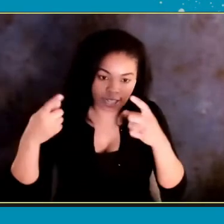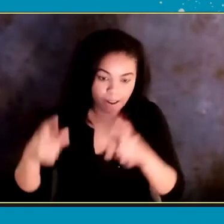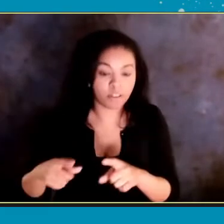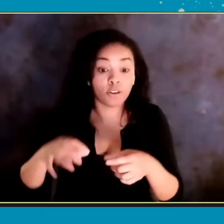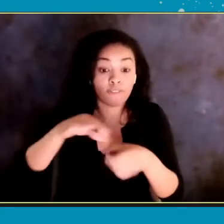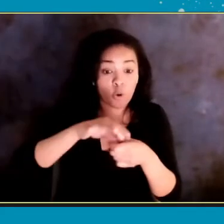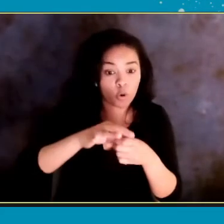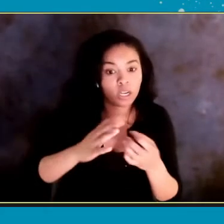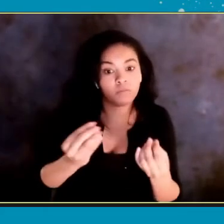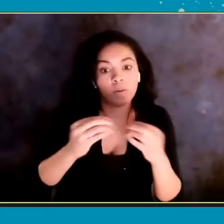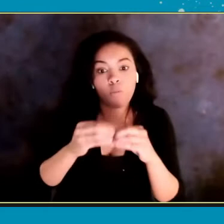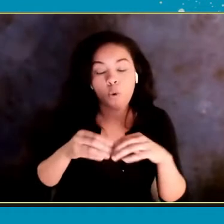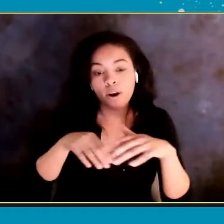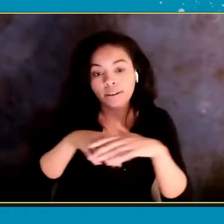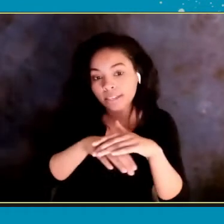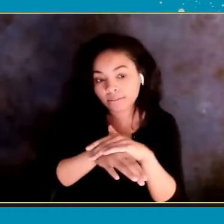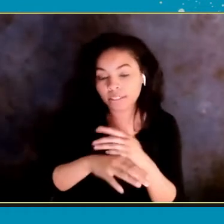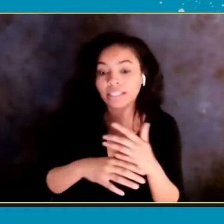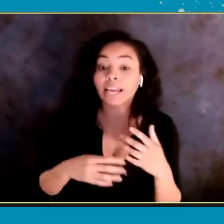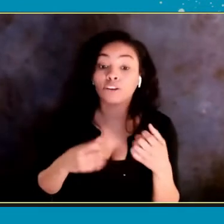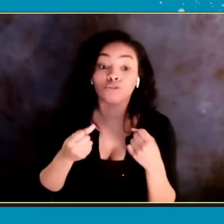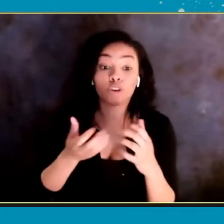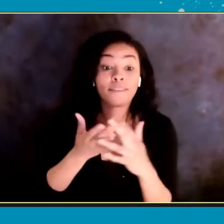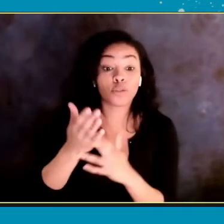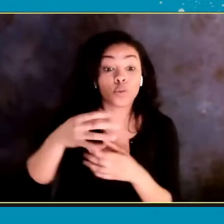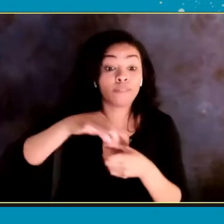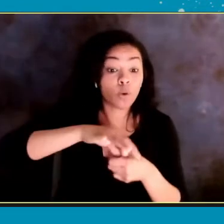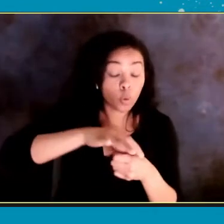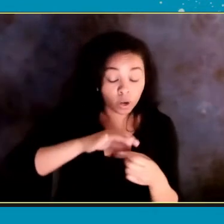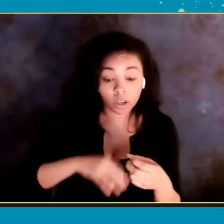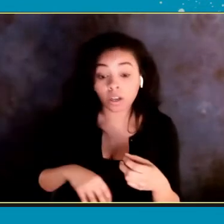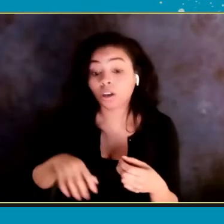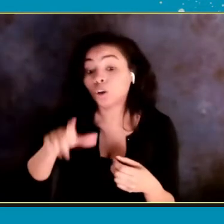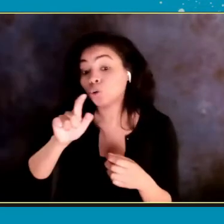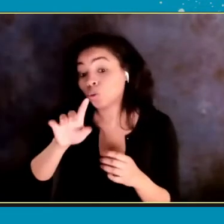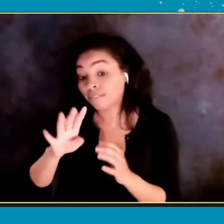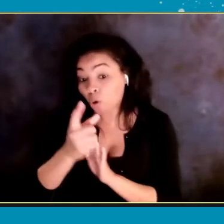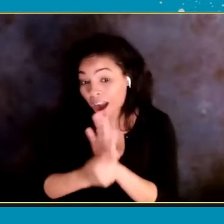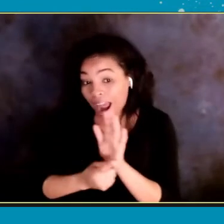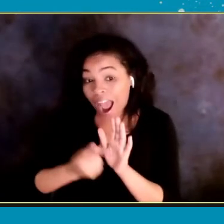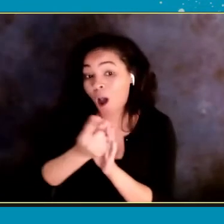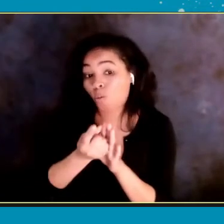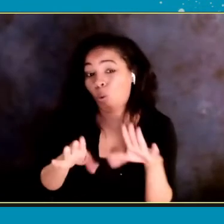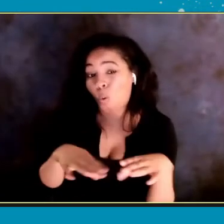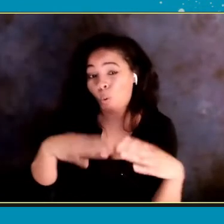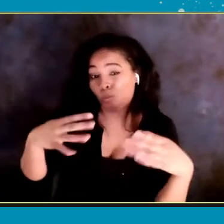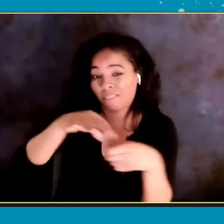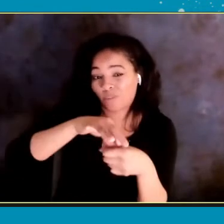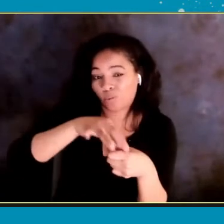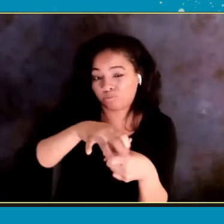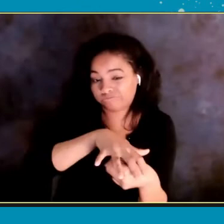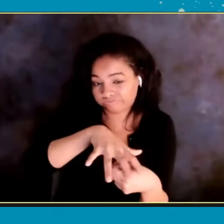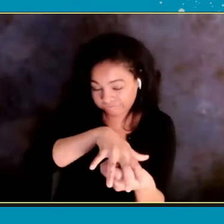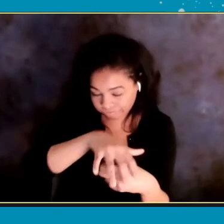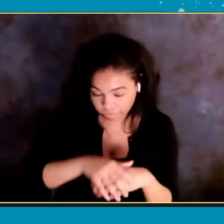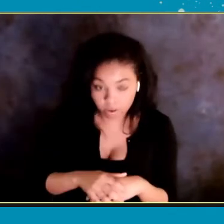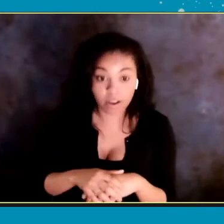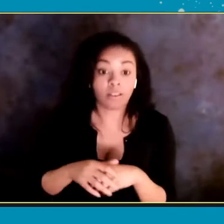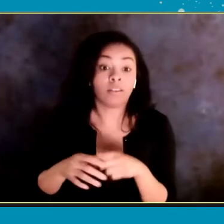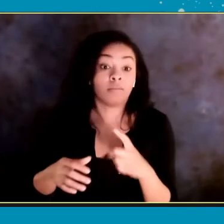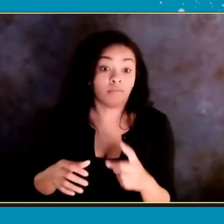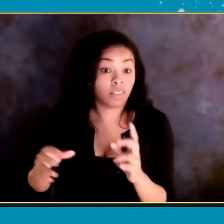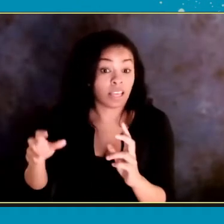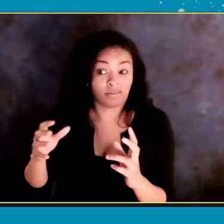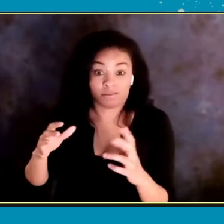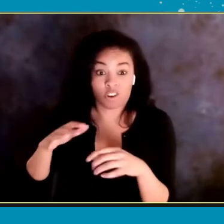accessible, like drive-through voting and like 24-hour voting. These were things that brought Texas into the national headlines.